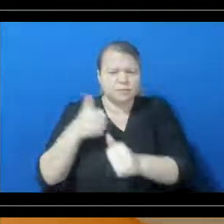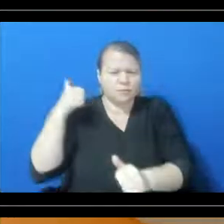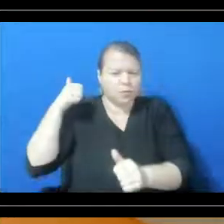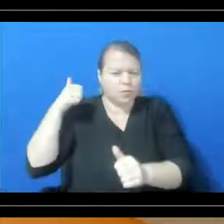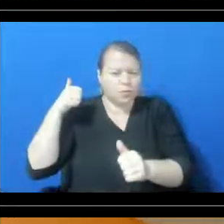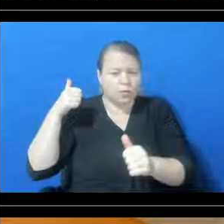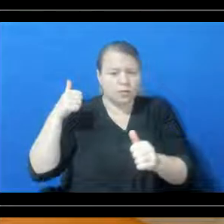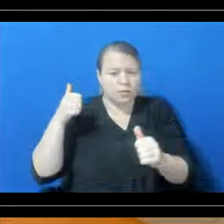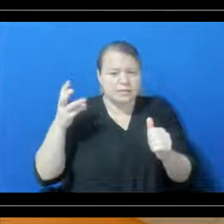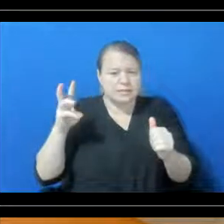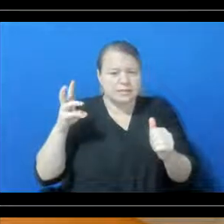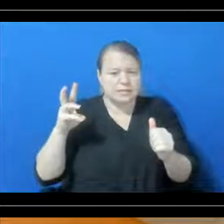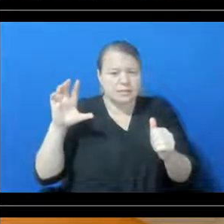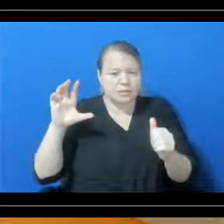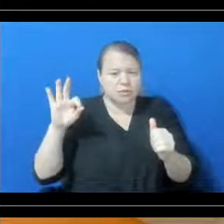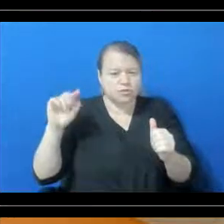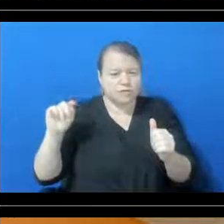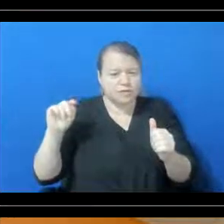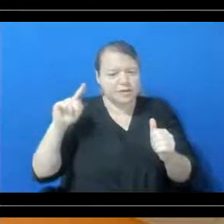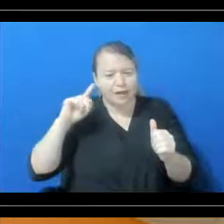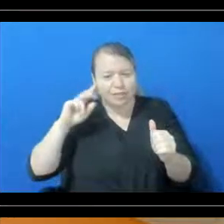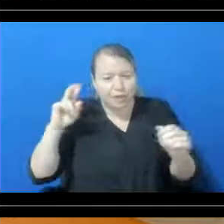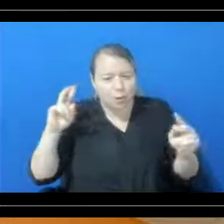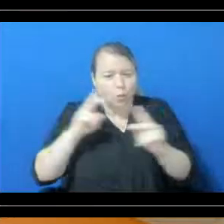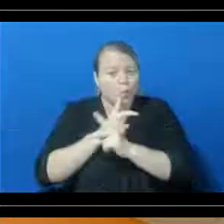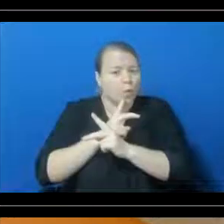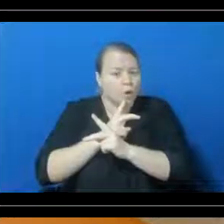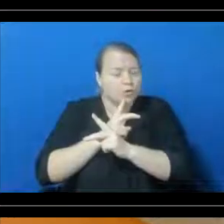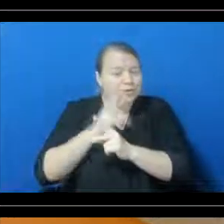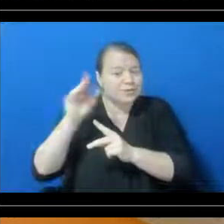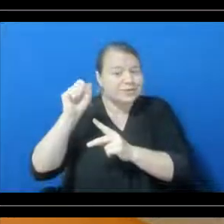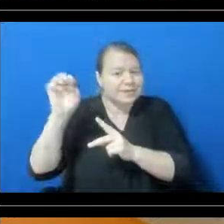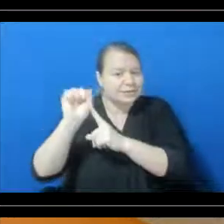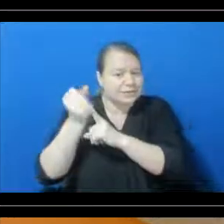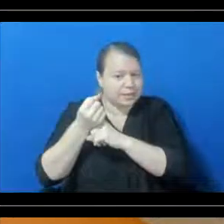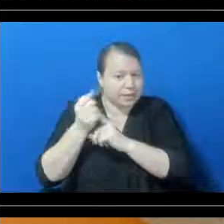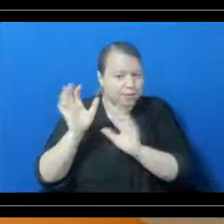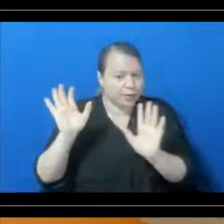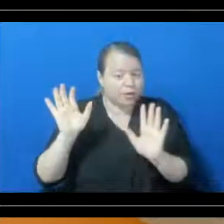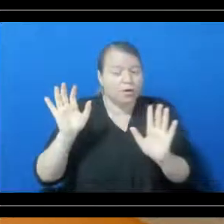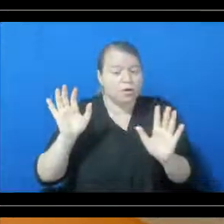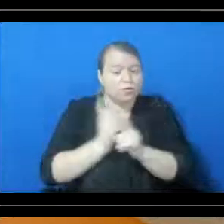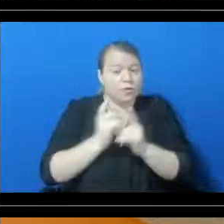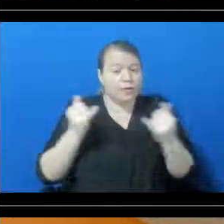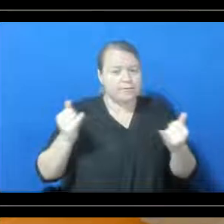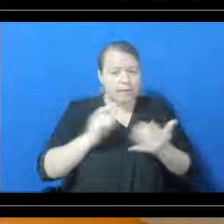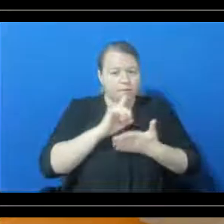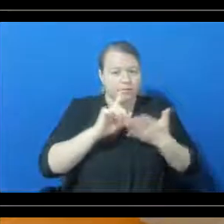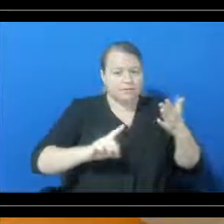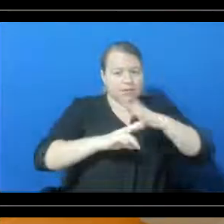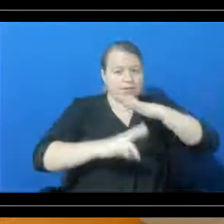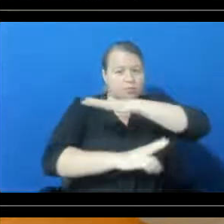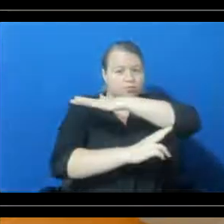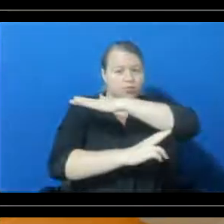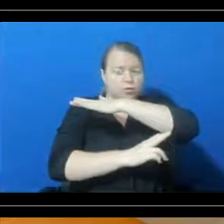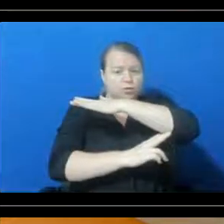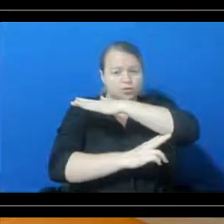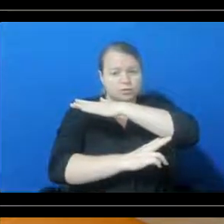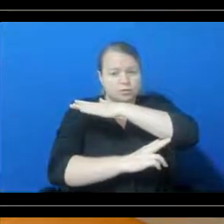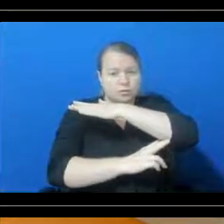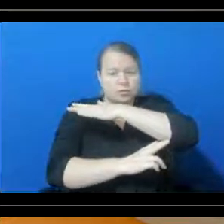the 1,600 feet, I think, is kind of the worst case. But right now, the design of the bridge is missing the